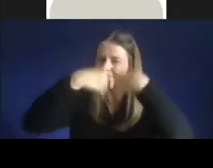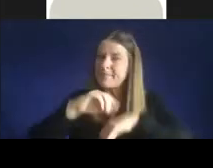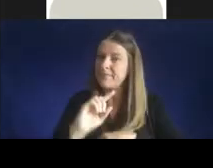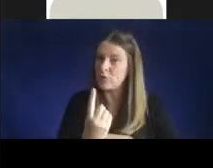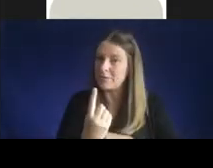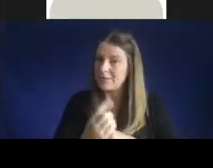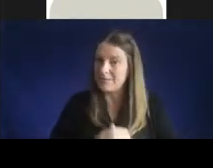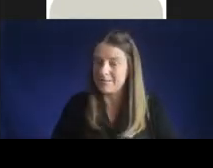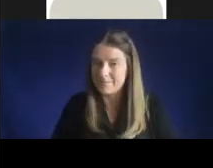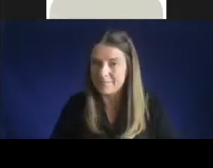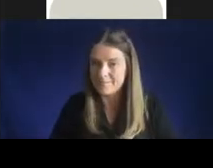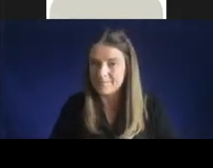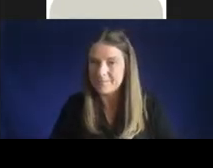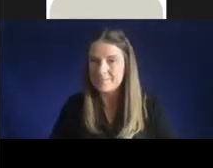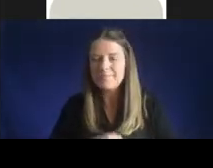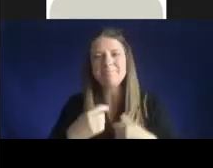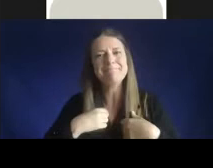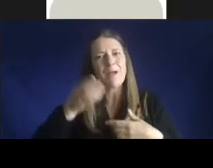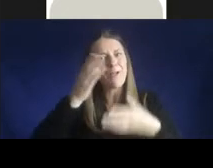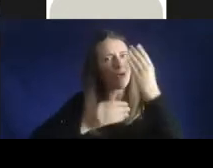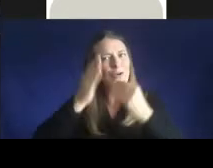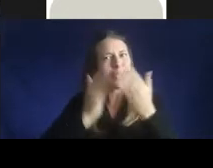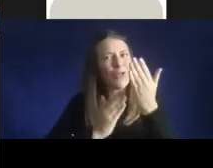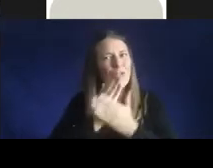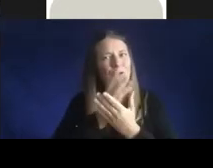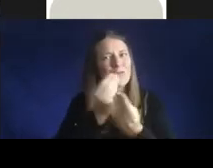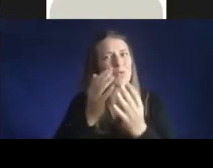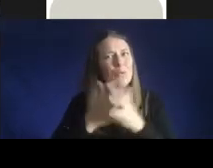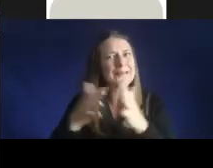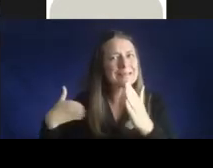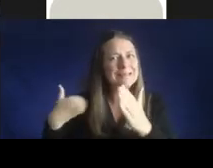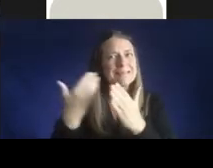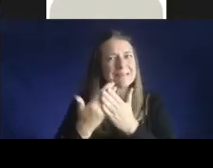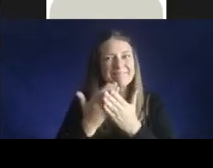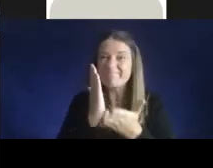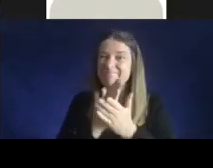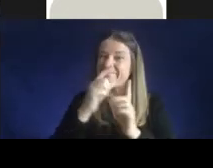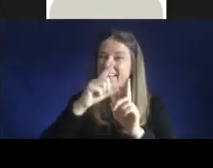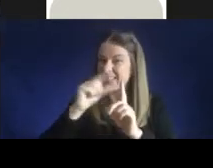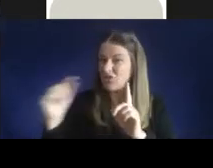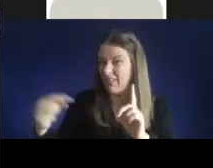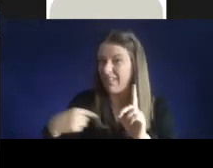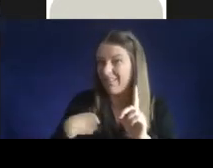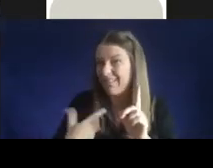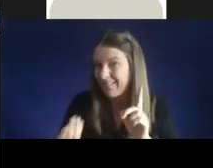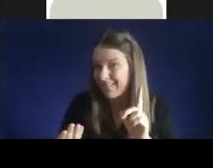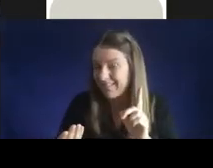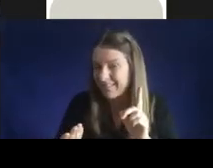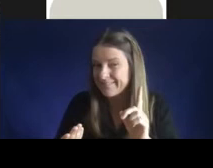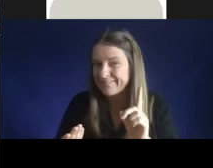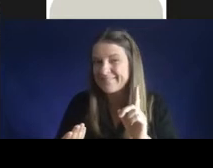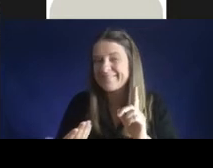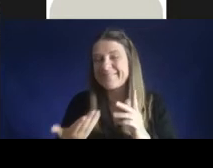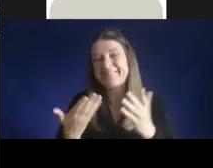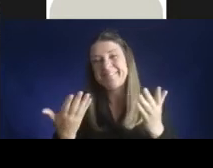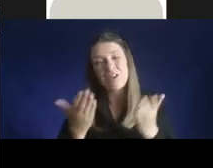My learning for the last few weeks has been digital. And as I say, this has been almost a